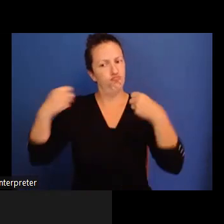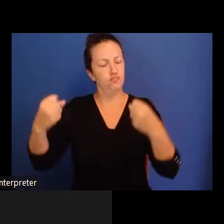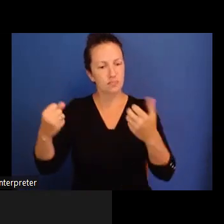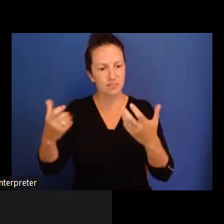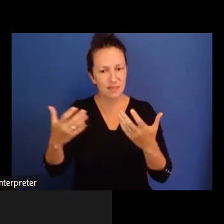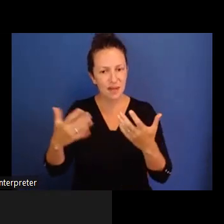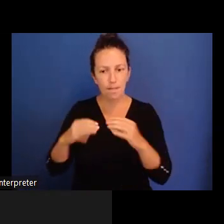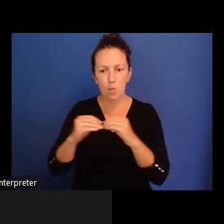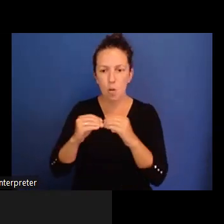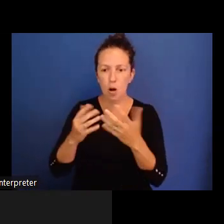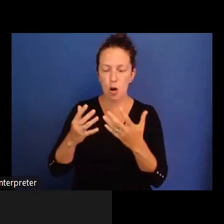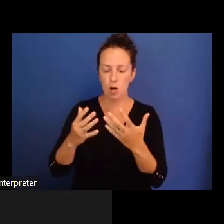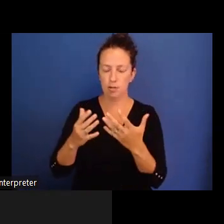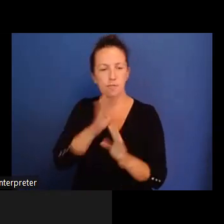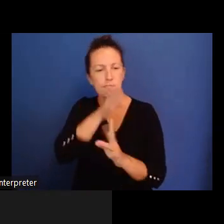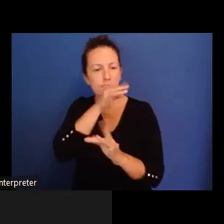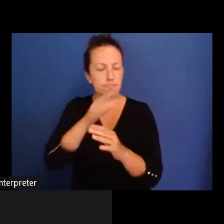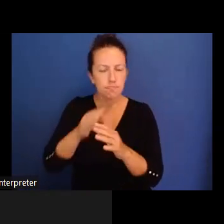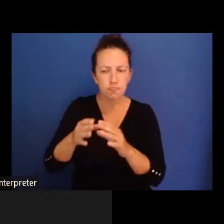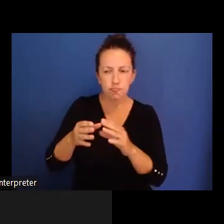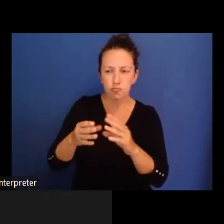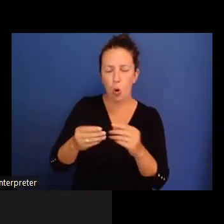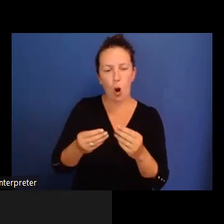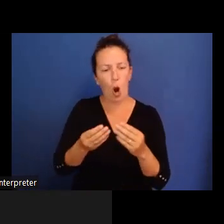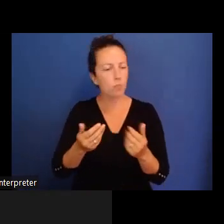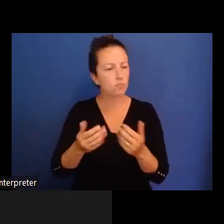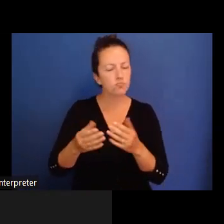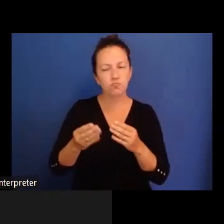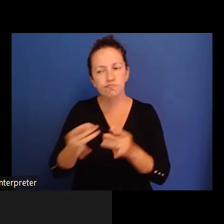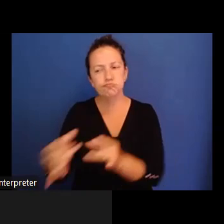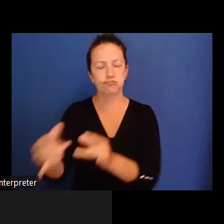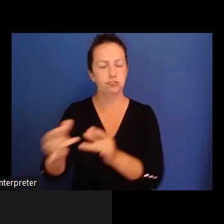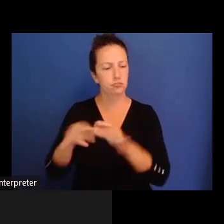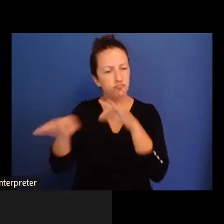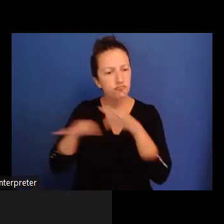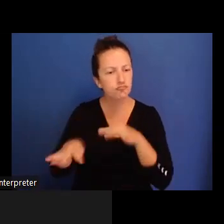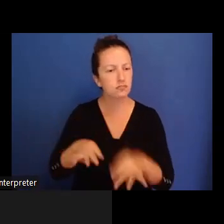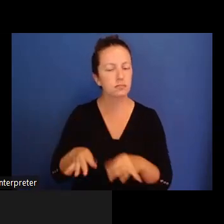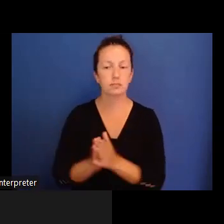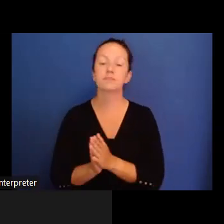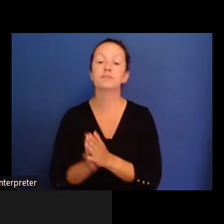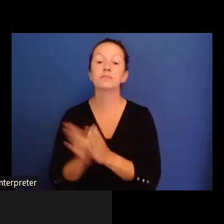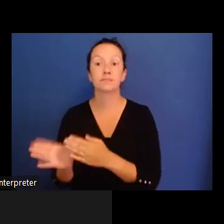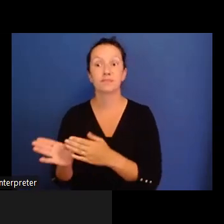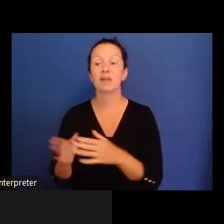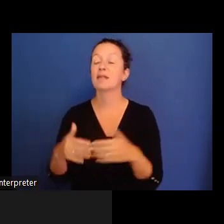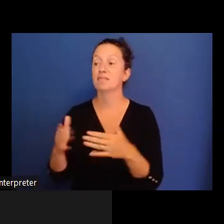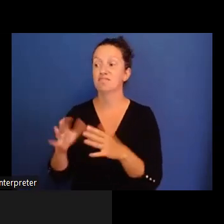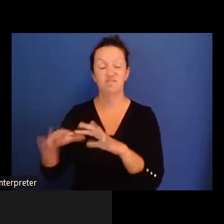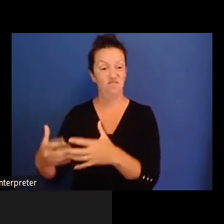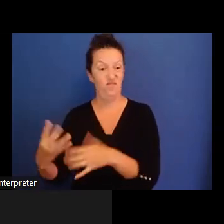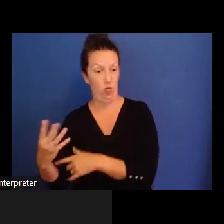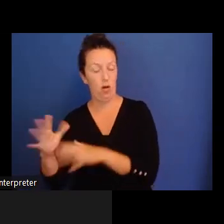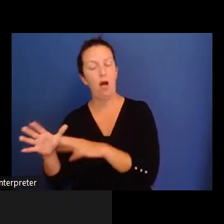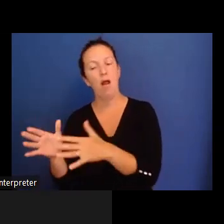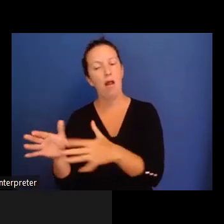words. And as we continue walking, we find group 5. And group 5 is made up